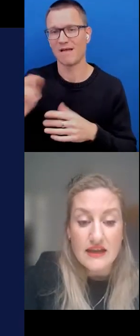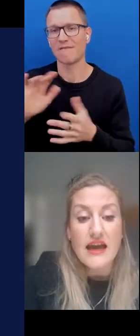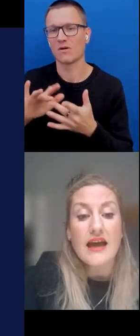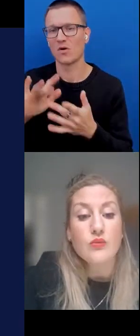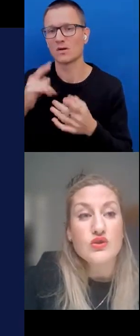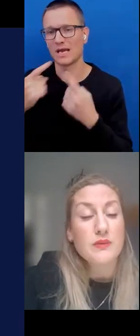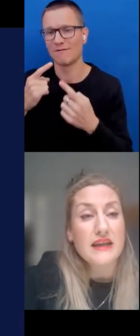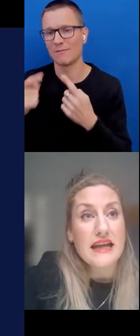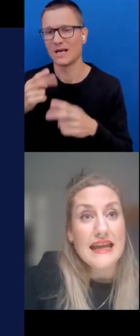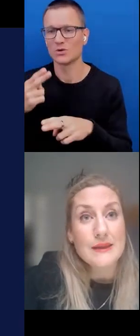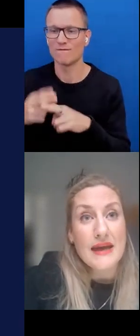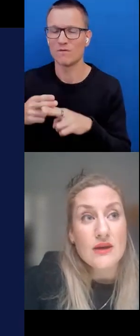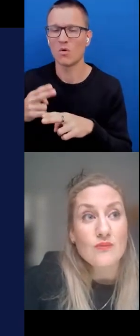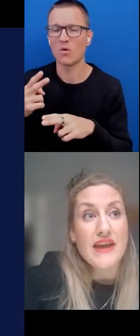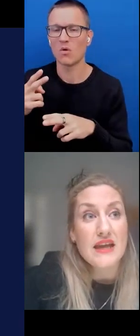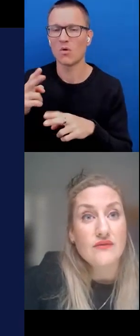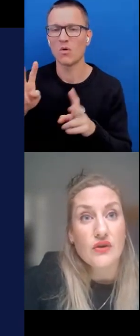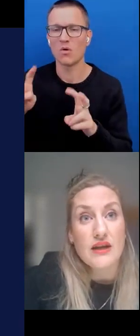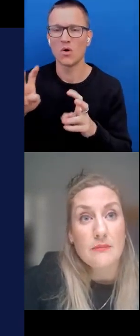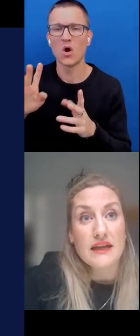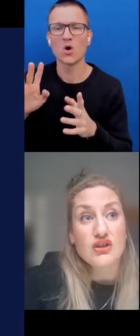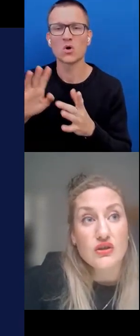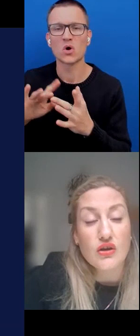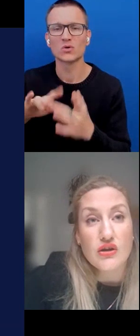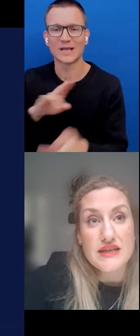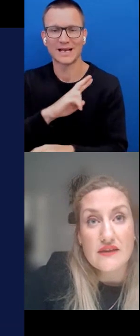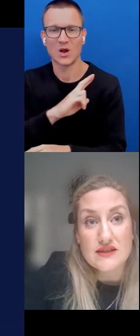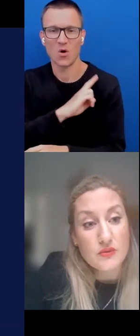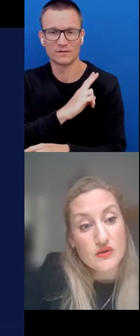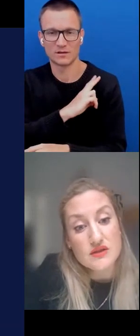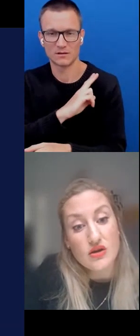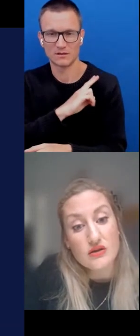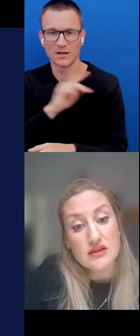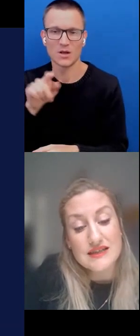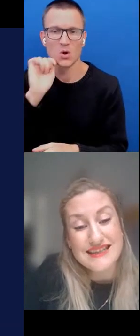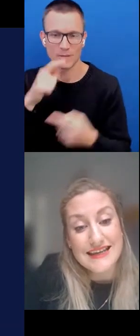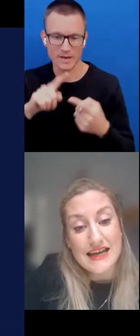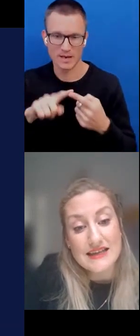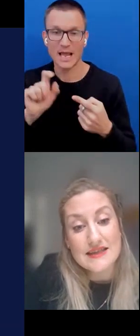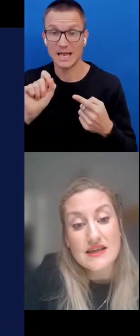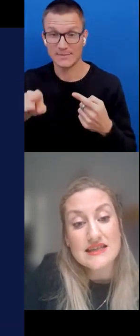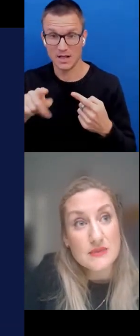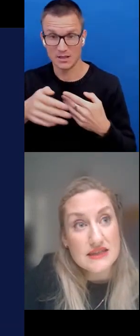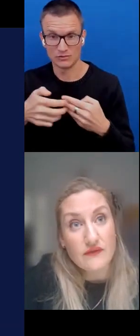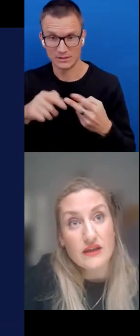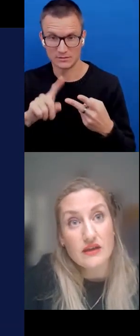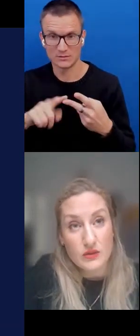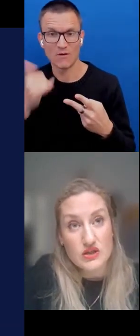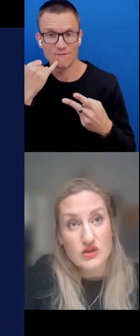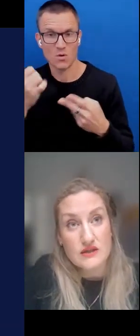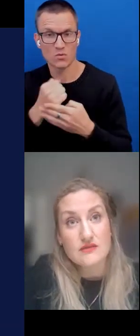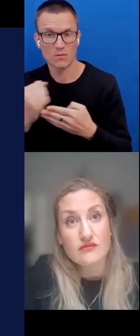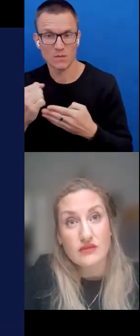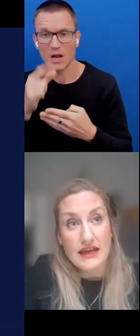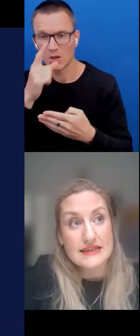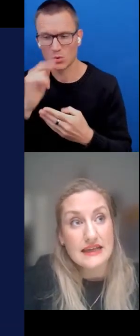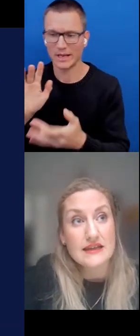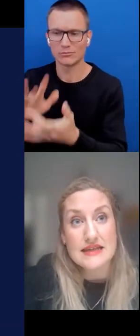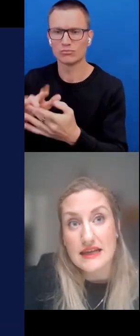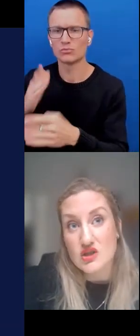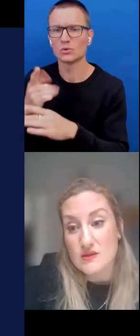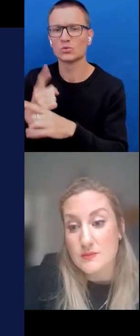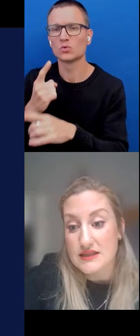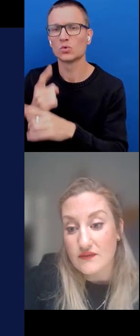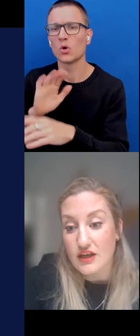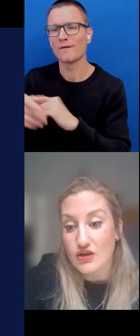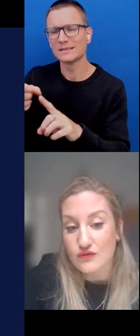officer, which will be an email and phone number you can contact this person on to discuss specific questions relating